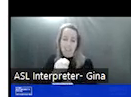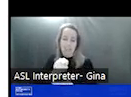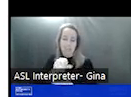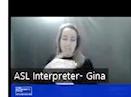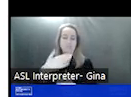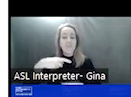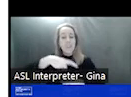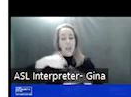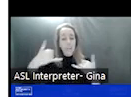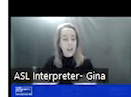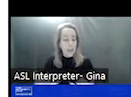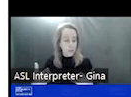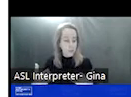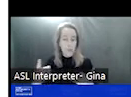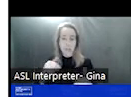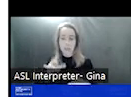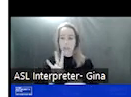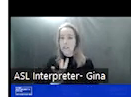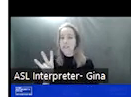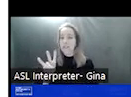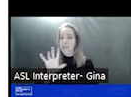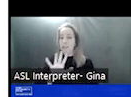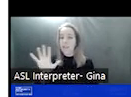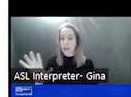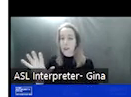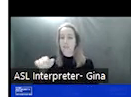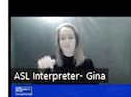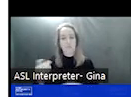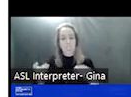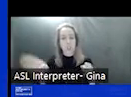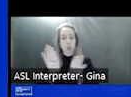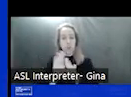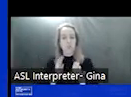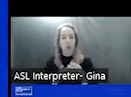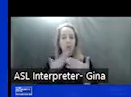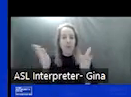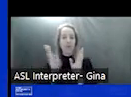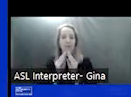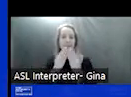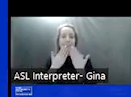now 7:55. This concludes the public hearing. Thank you.